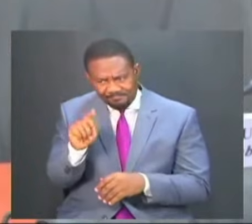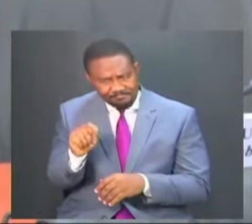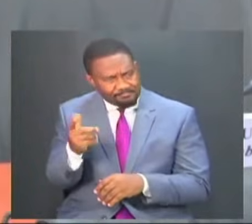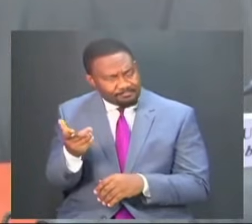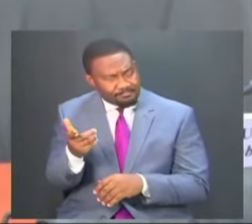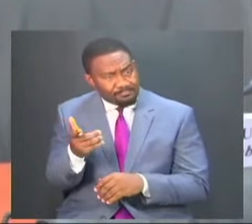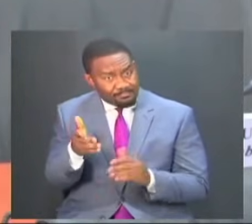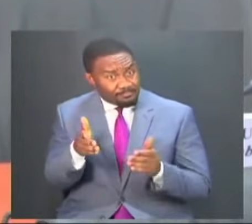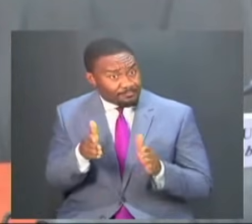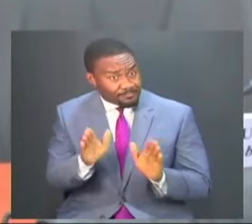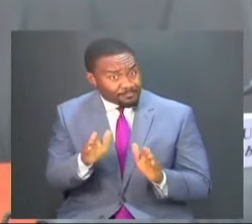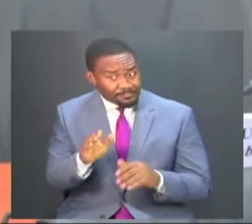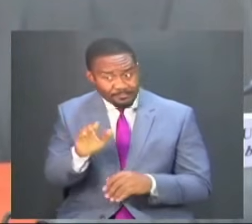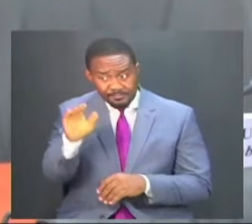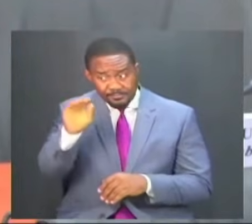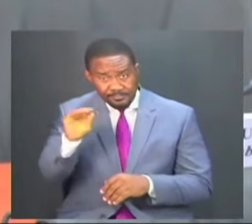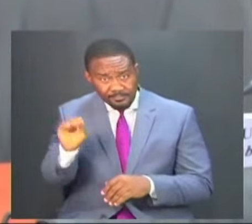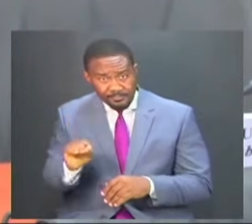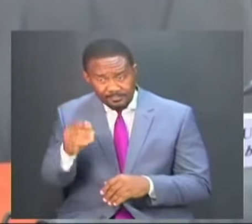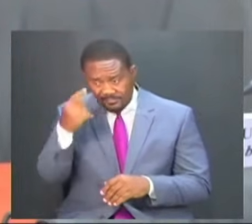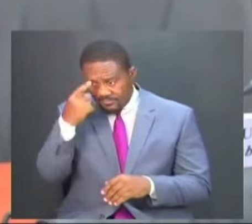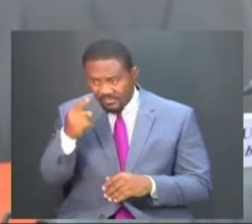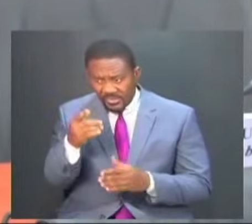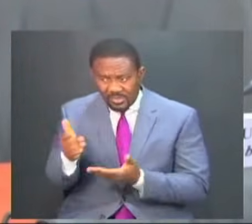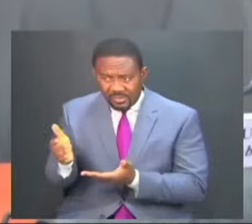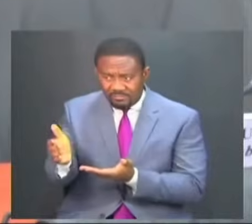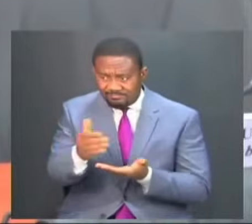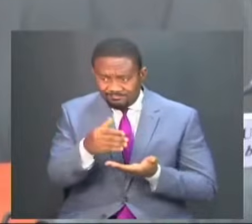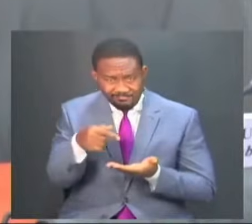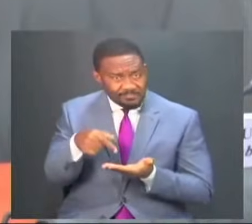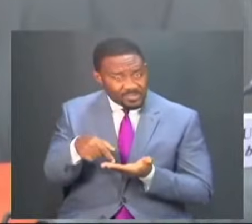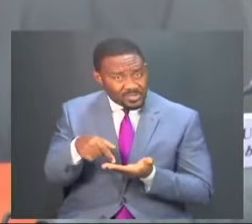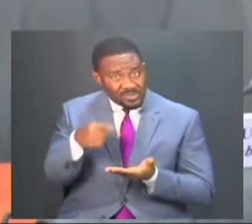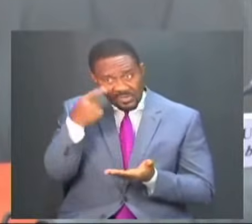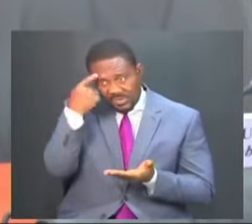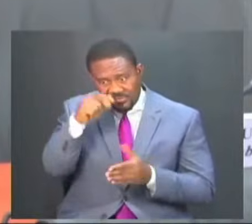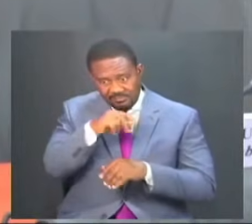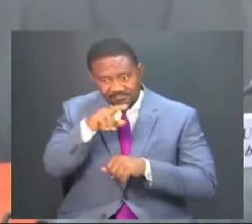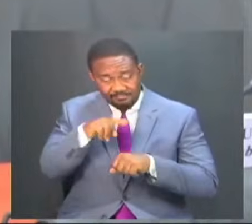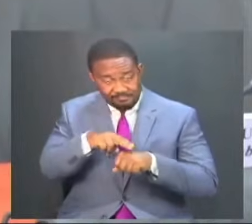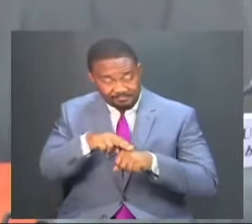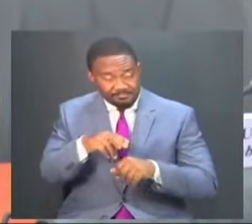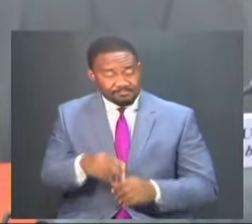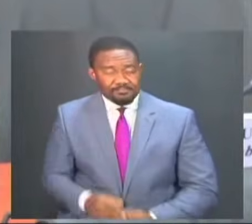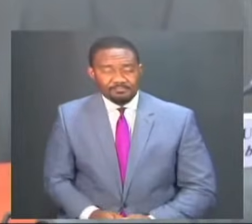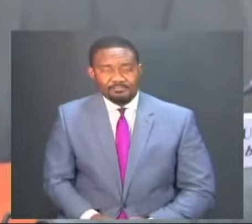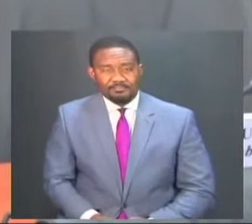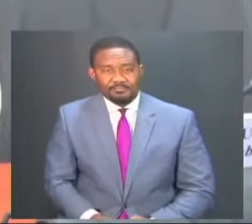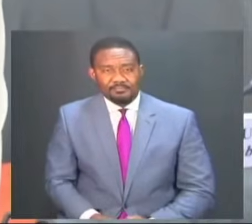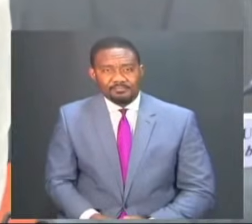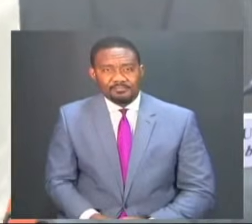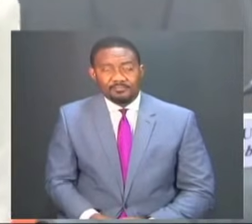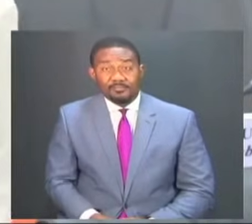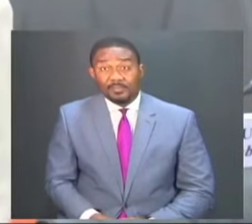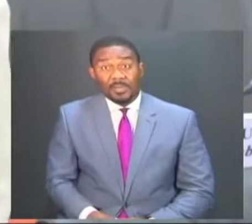us the percentages for the royalties and the rest. So, Mr. Speaker, I believe that the NDC